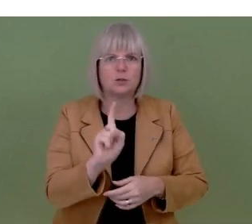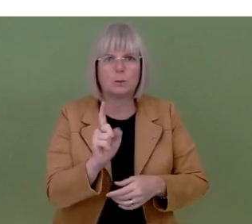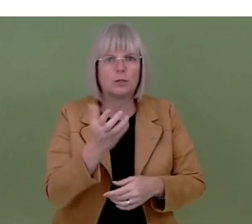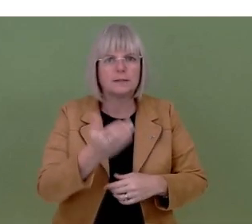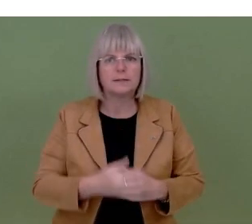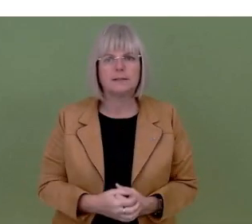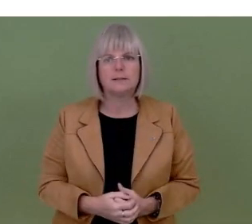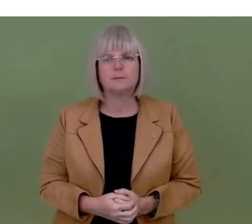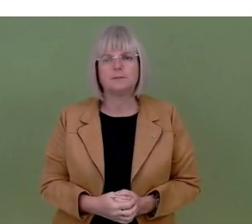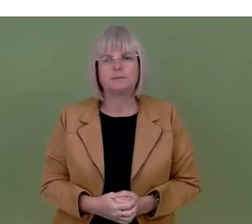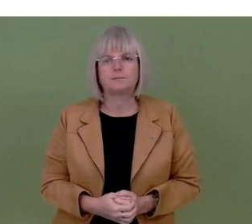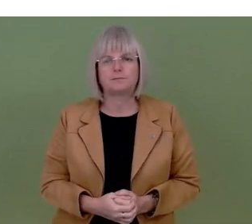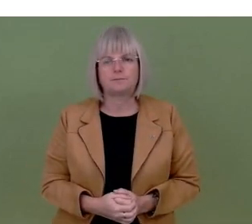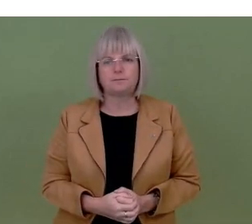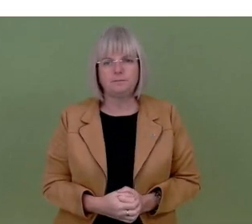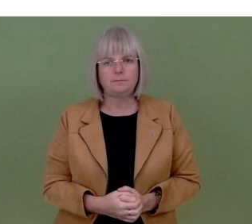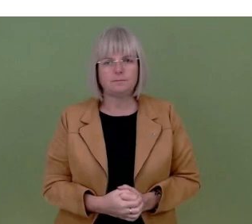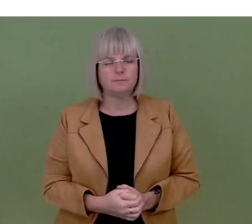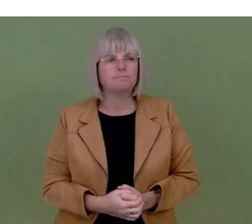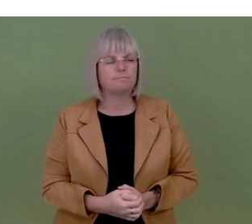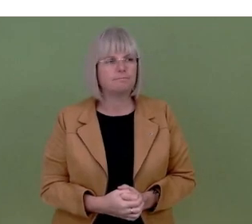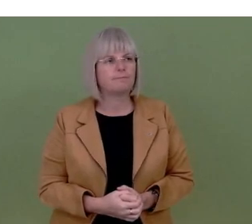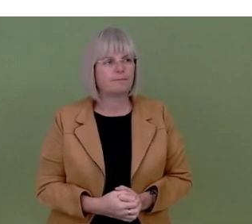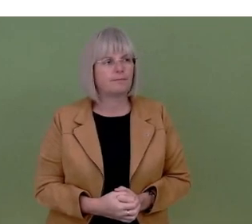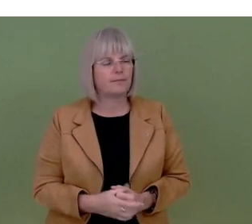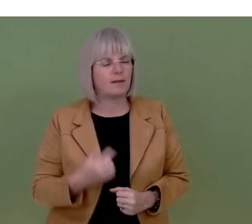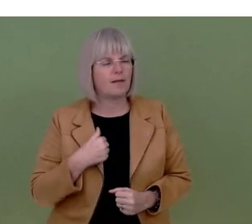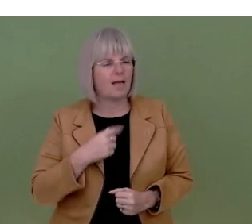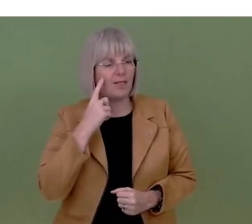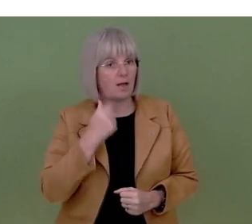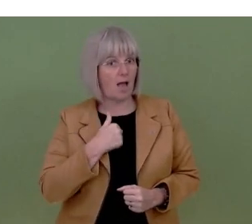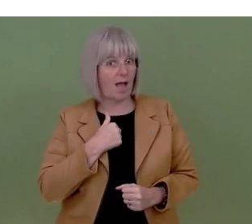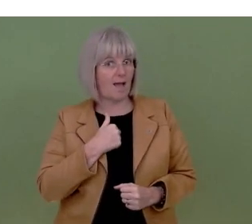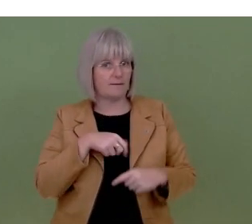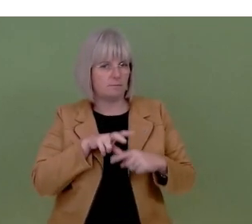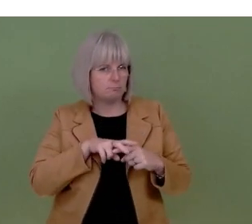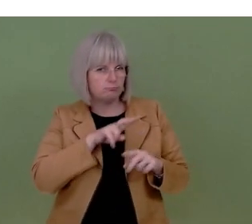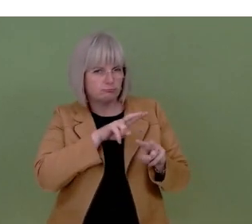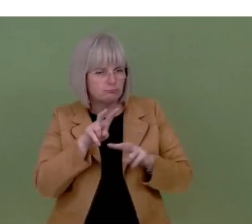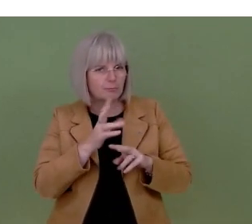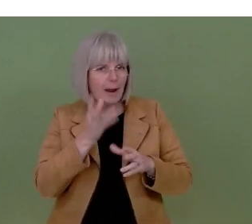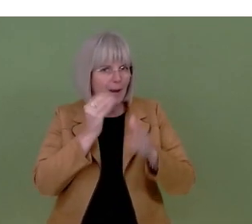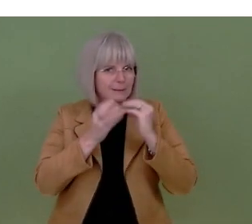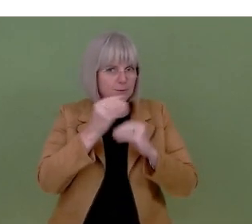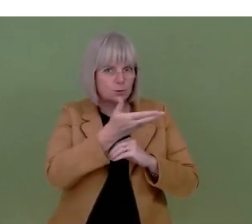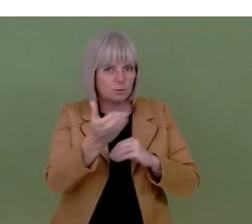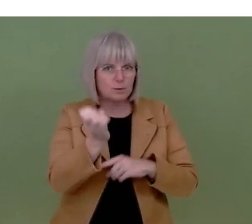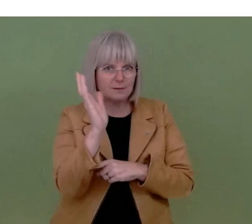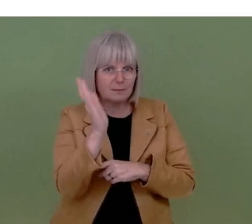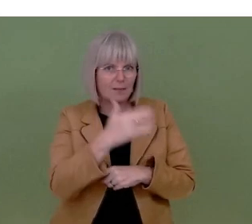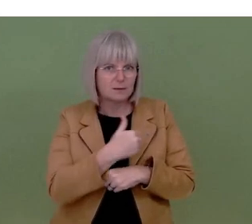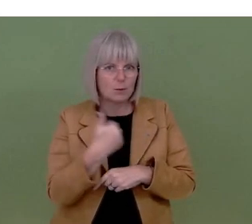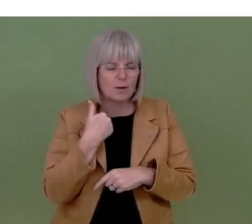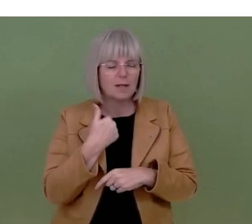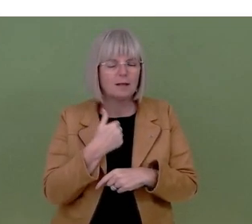I think that having listened to everybody else that's spoken this morning, to hear the richness of what's going